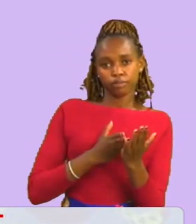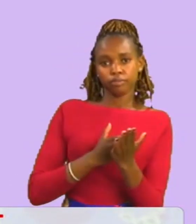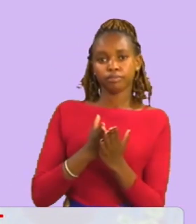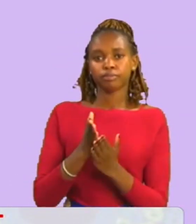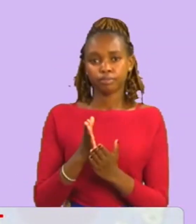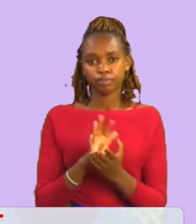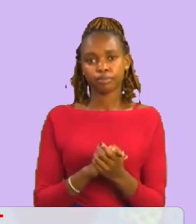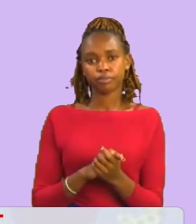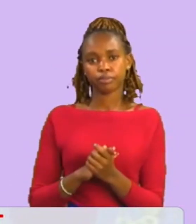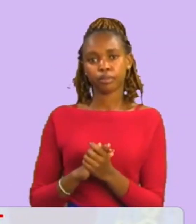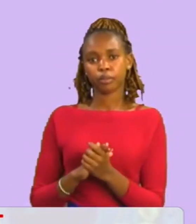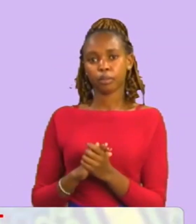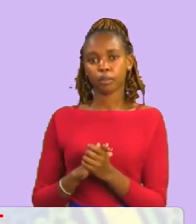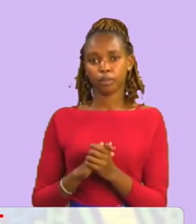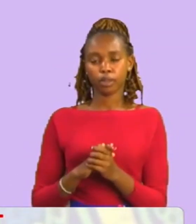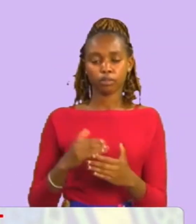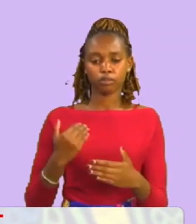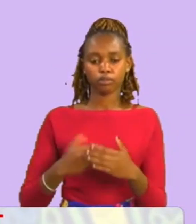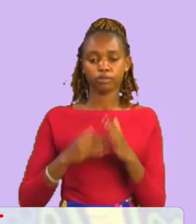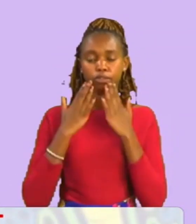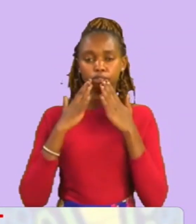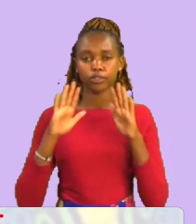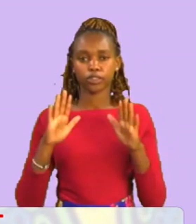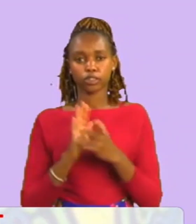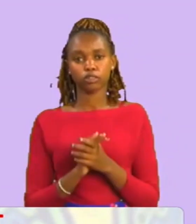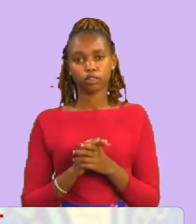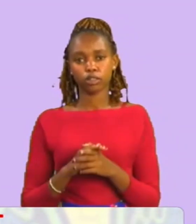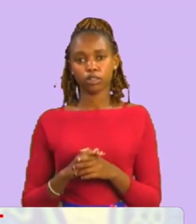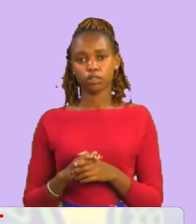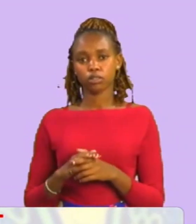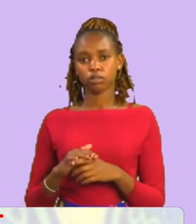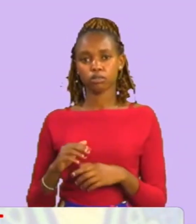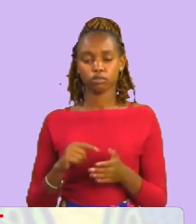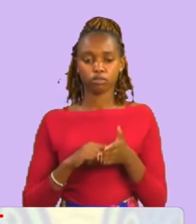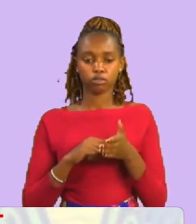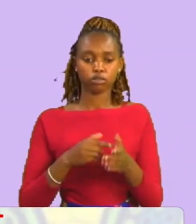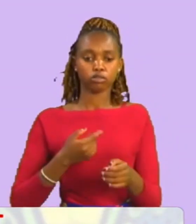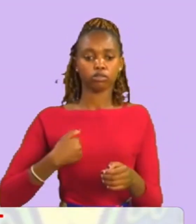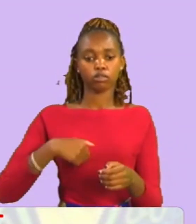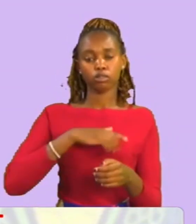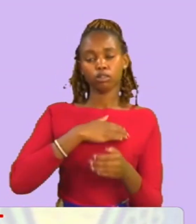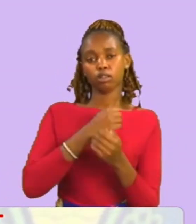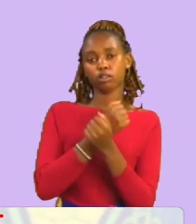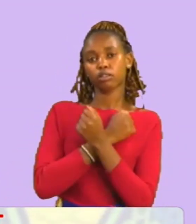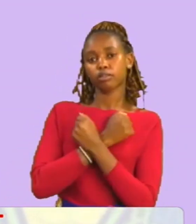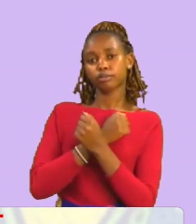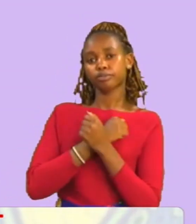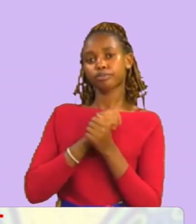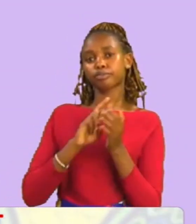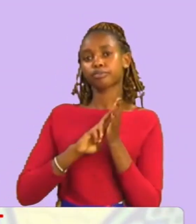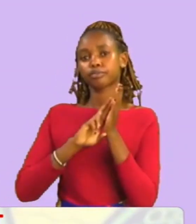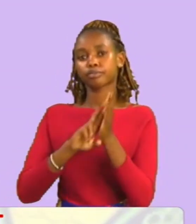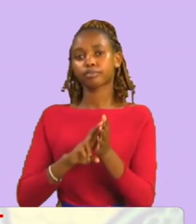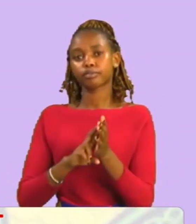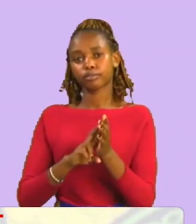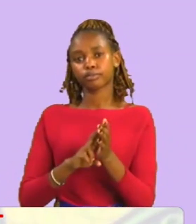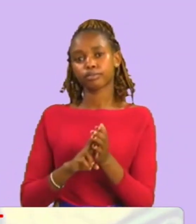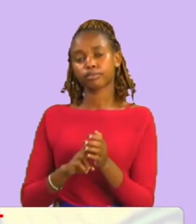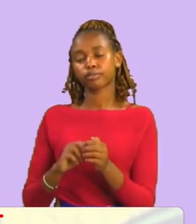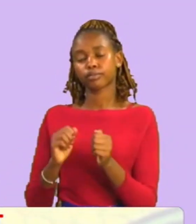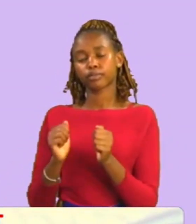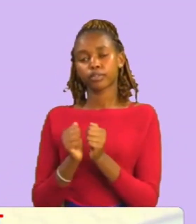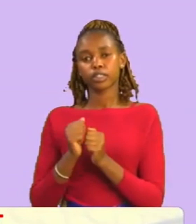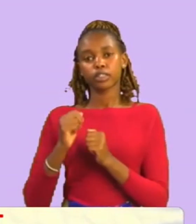there's a massive guys showing us love pale. Hapa hivi niko na Derek from Kasarani representing 17B